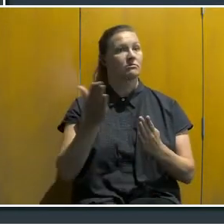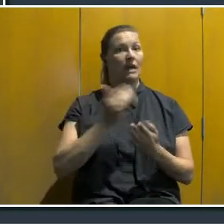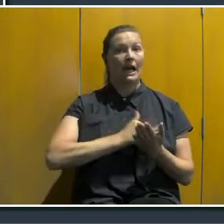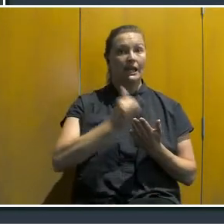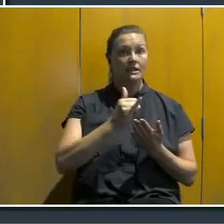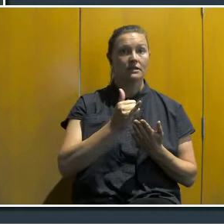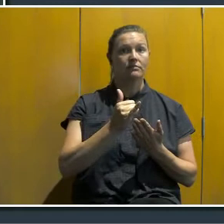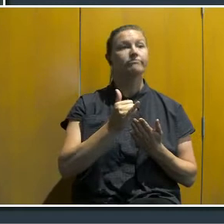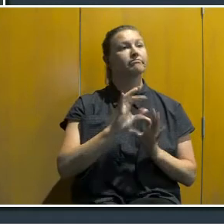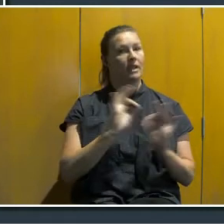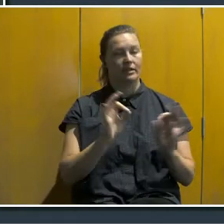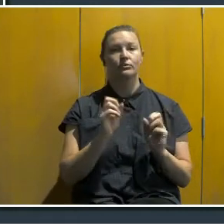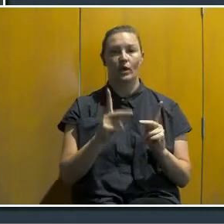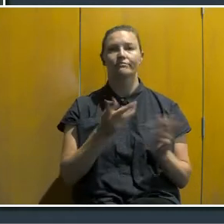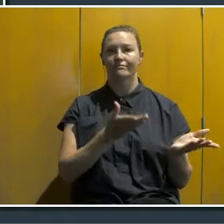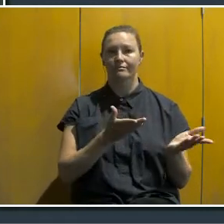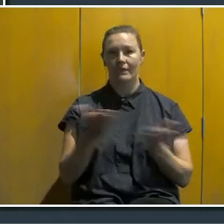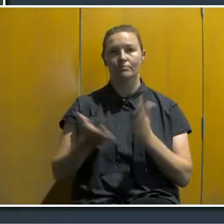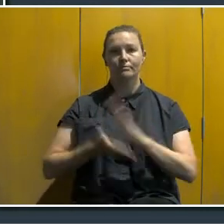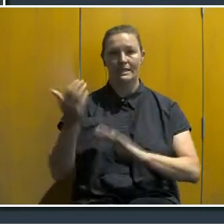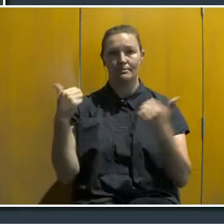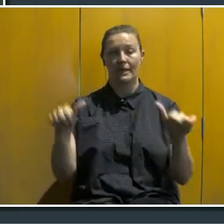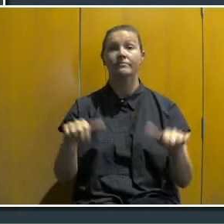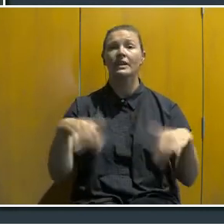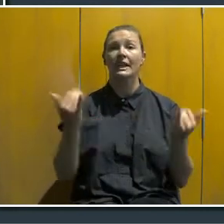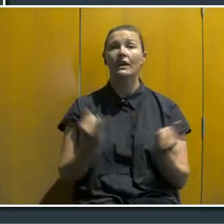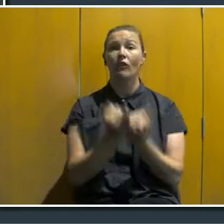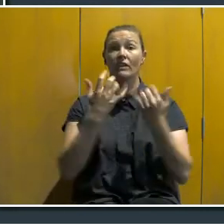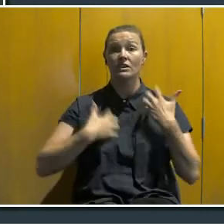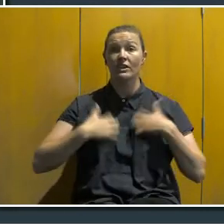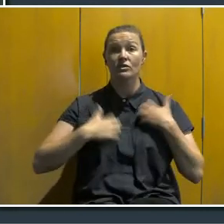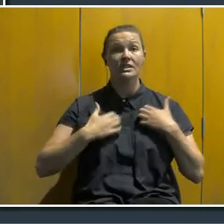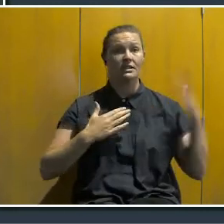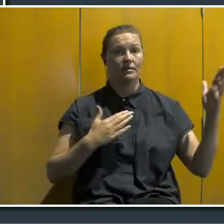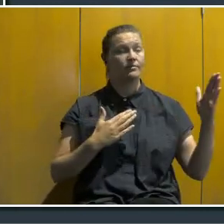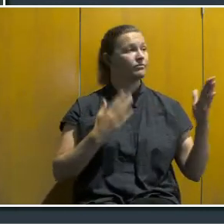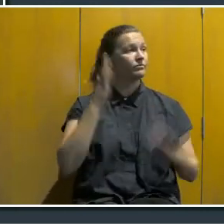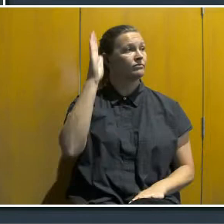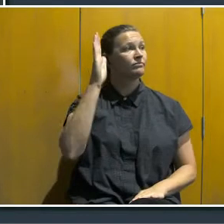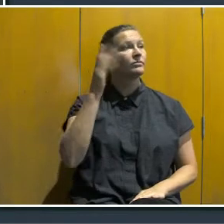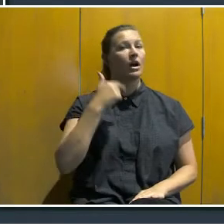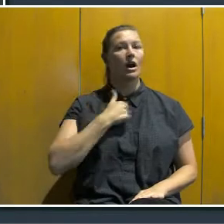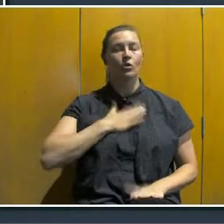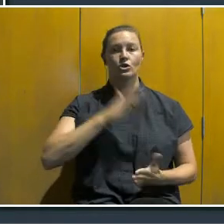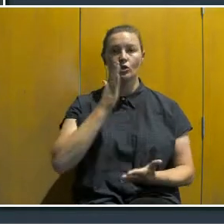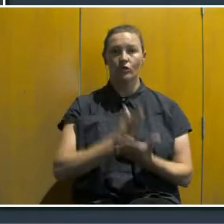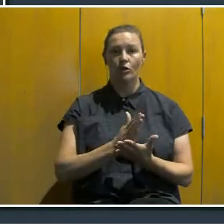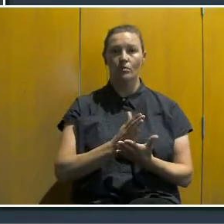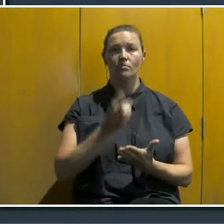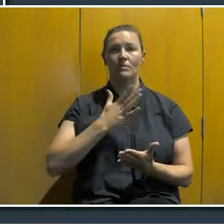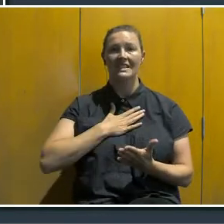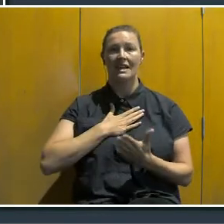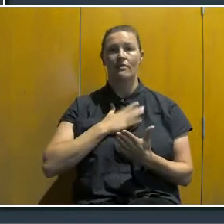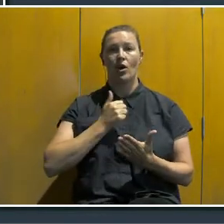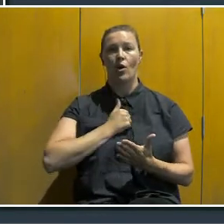Carried. Do we have any conflicts of interest? Through you, Madam Chair, I just want to confirm I'm a